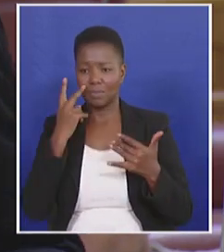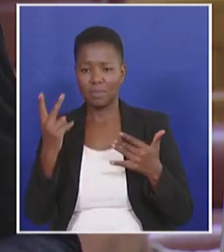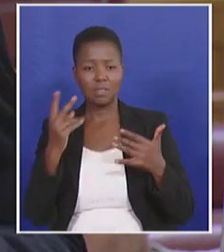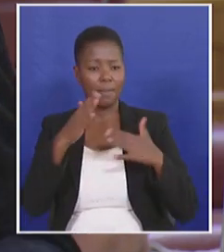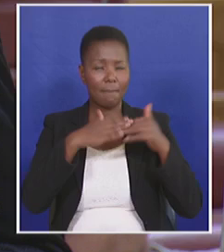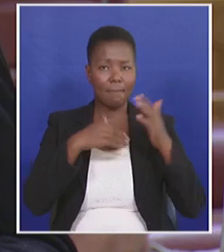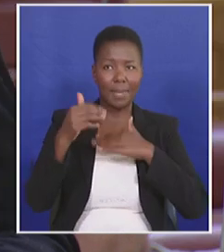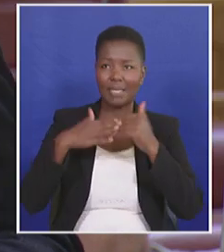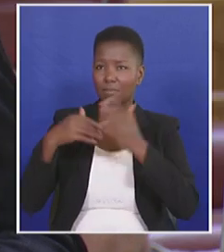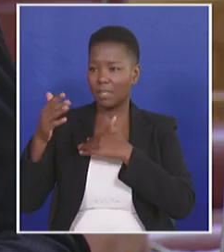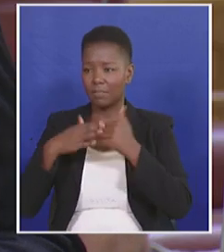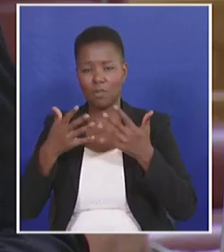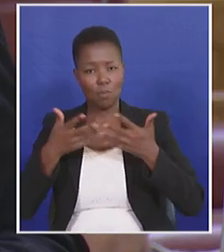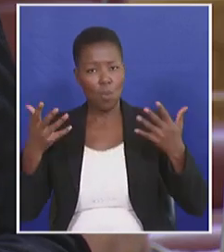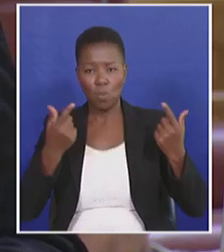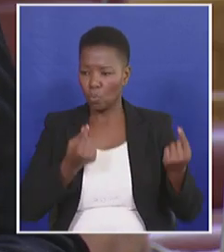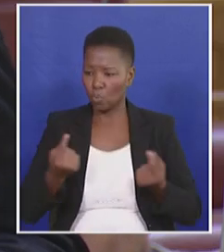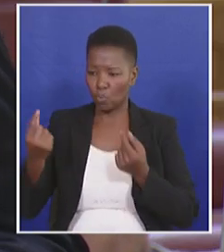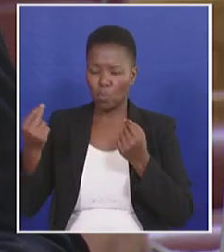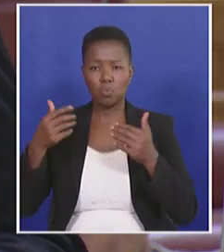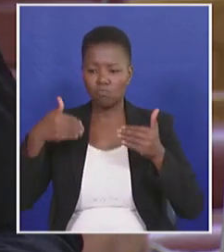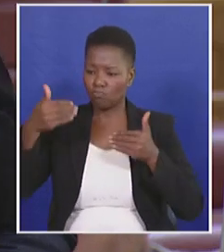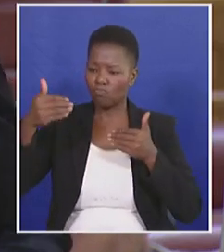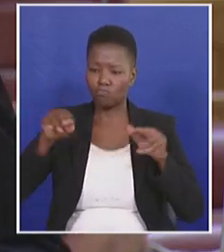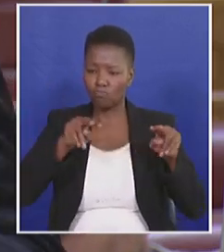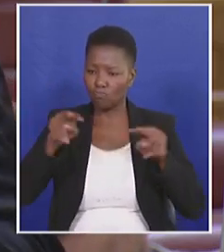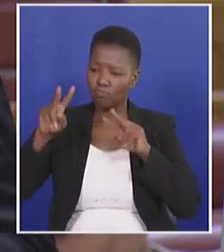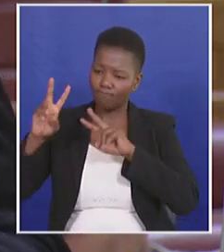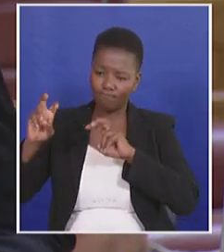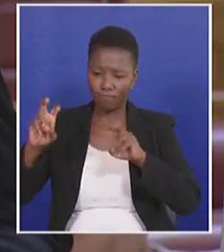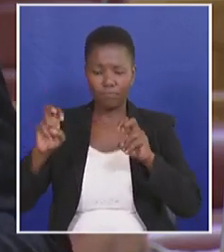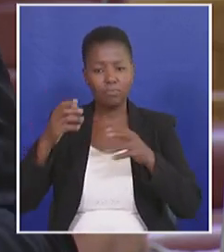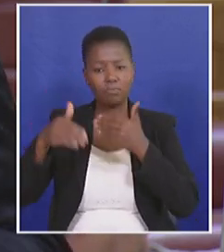to analyze these trends on an ongoing basis so that we're able